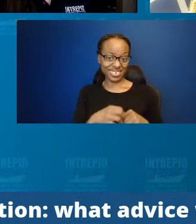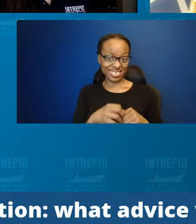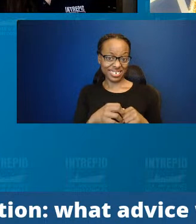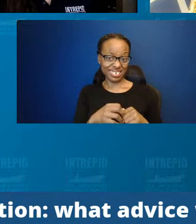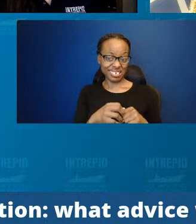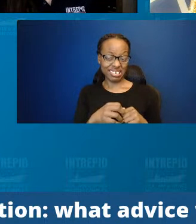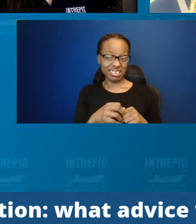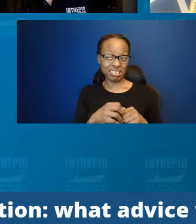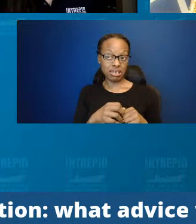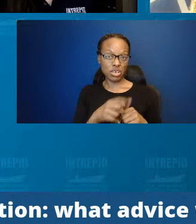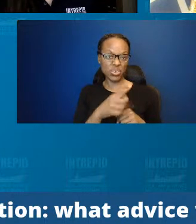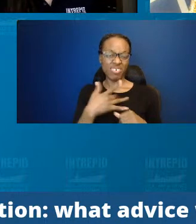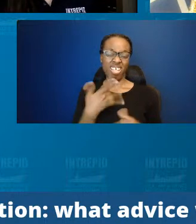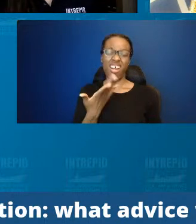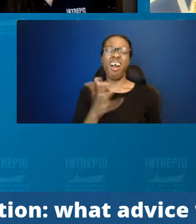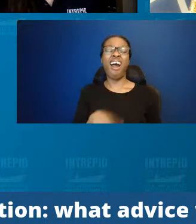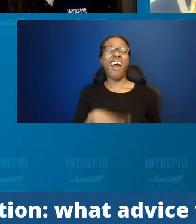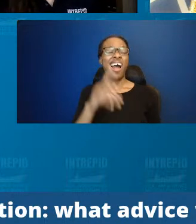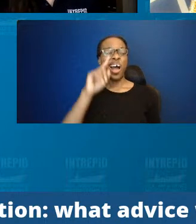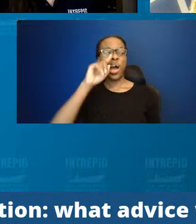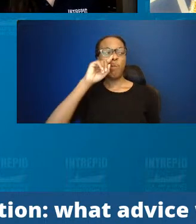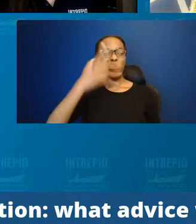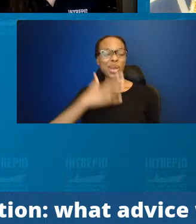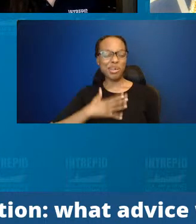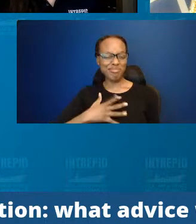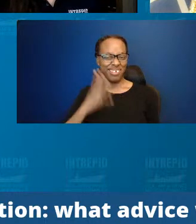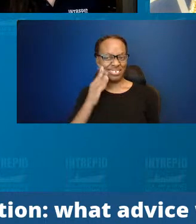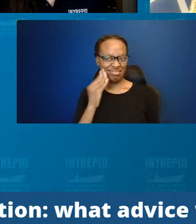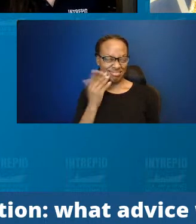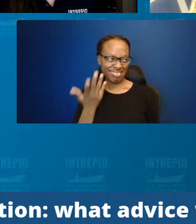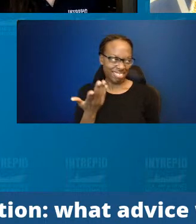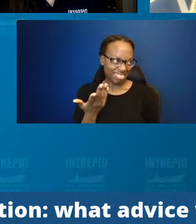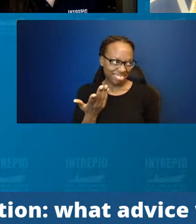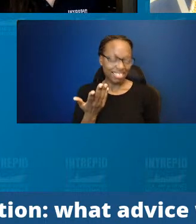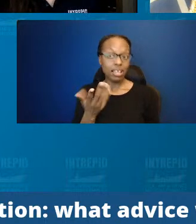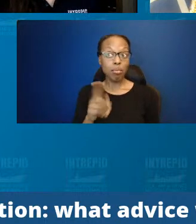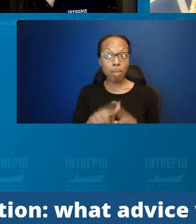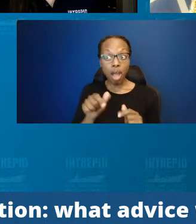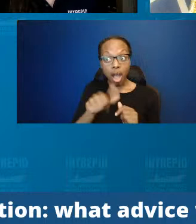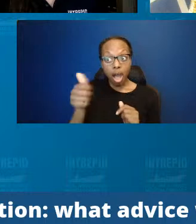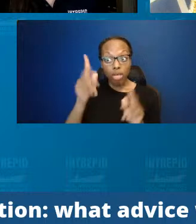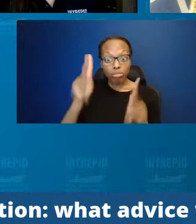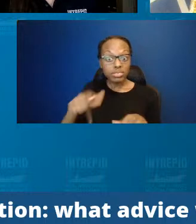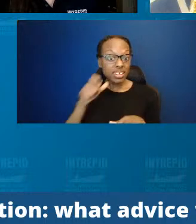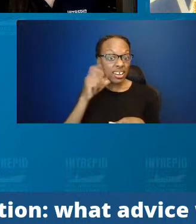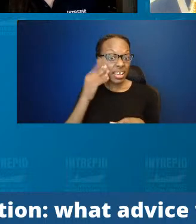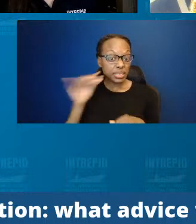sound interesting to you, but it's going to be interesting to somebody else because they haven't had that experience.